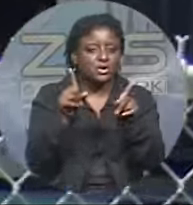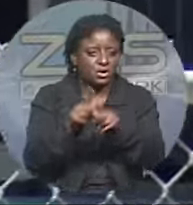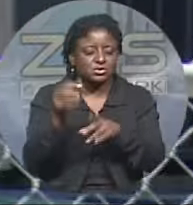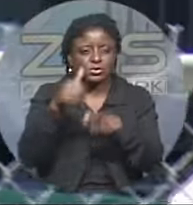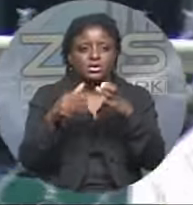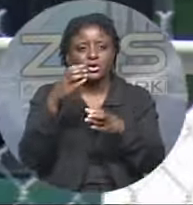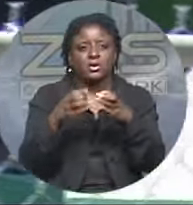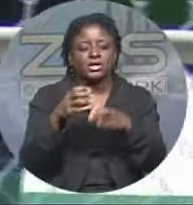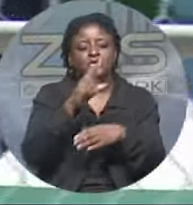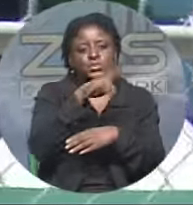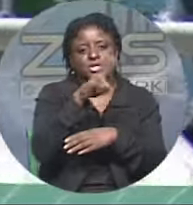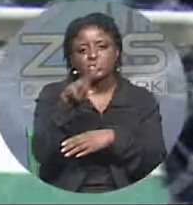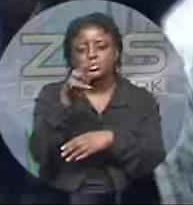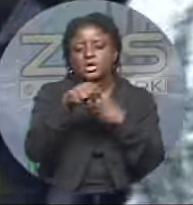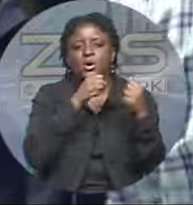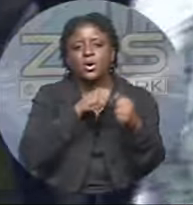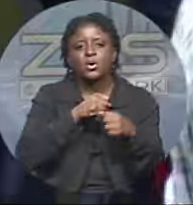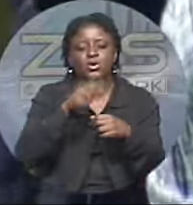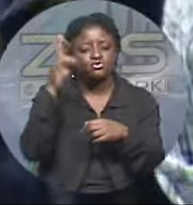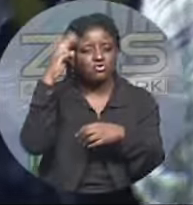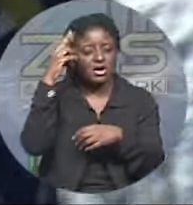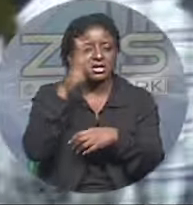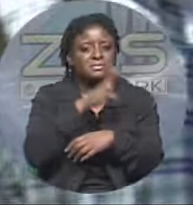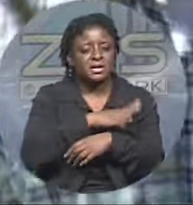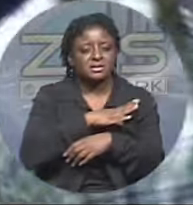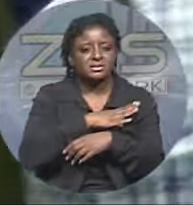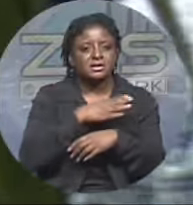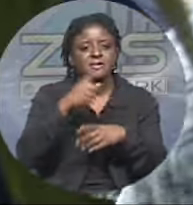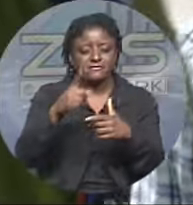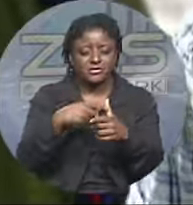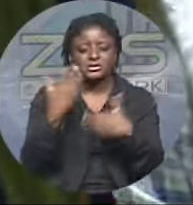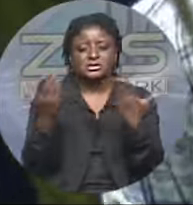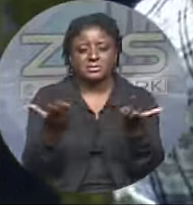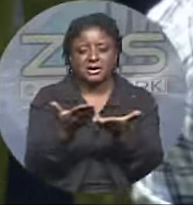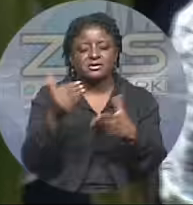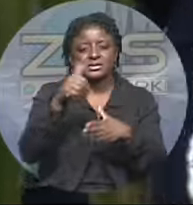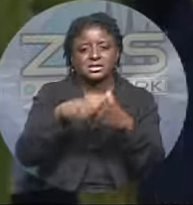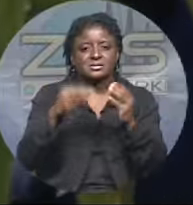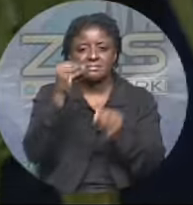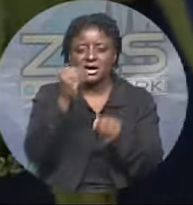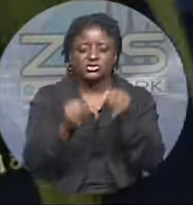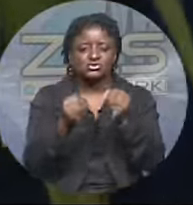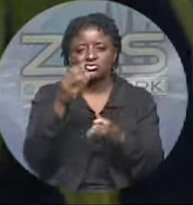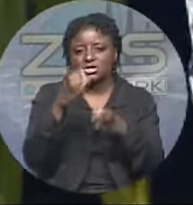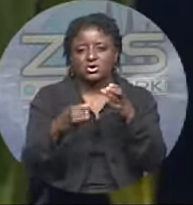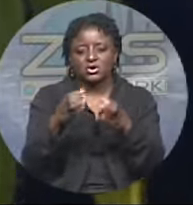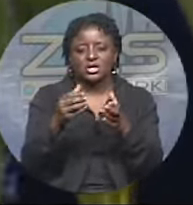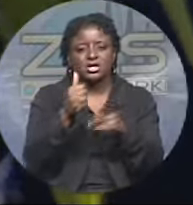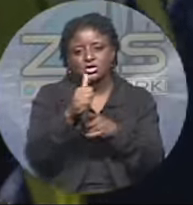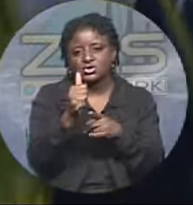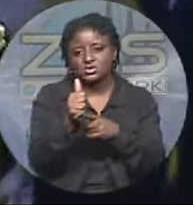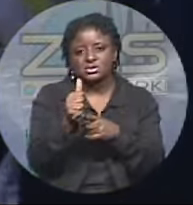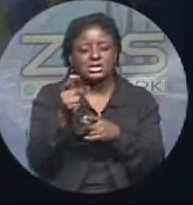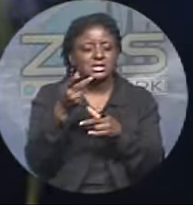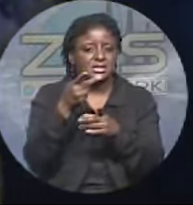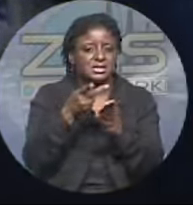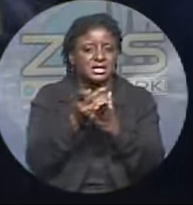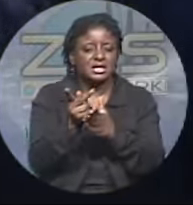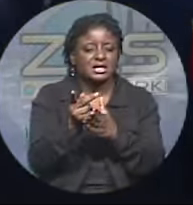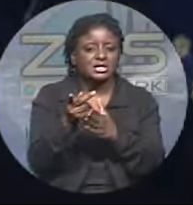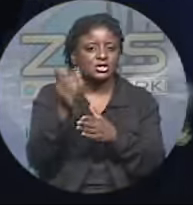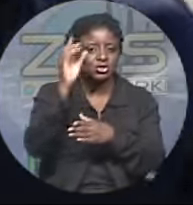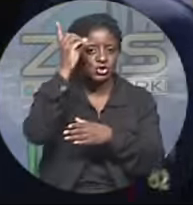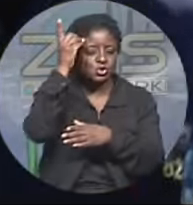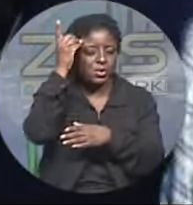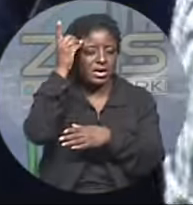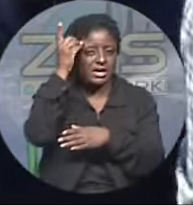courts, 22-year-old Rodney Belton made his first appearance in the magistrate's court today. He's accused of killing Dwayne Omar Thurston Jr., also known